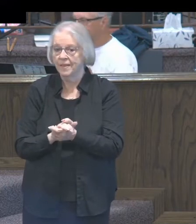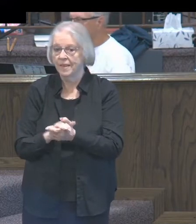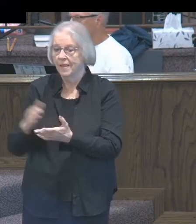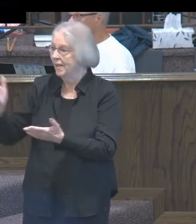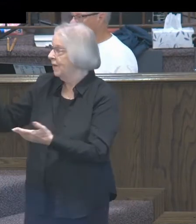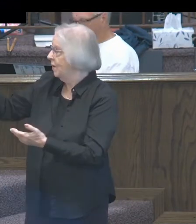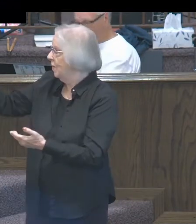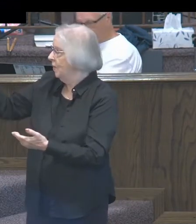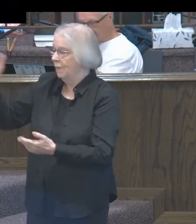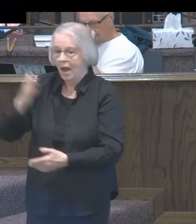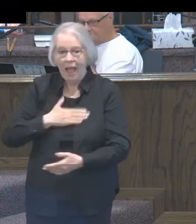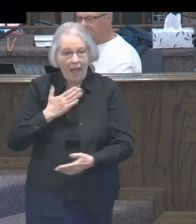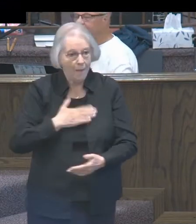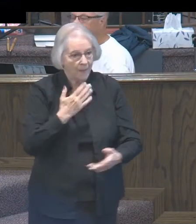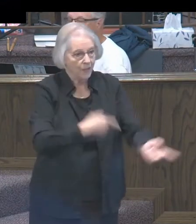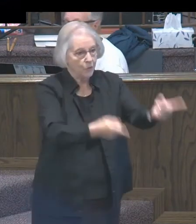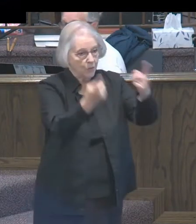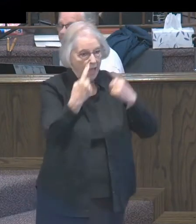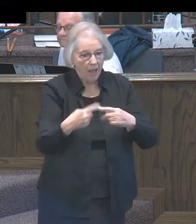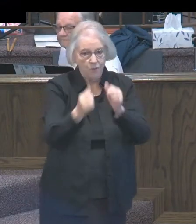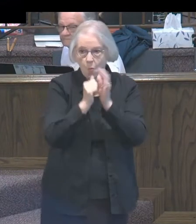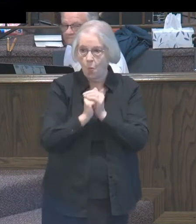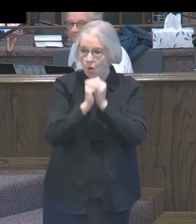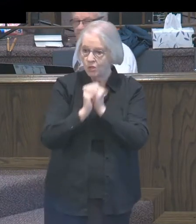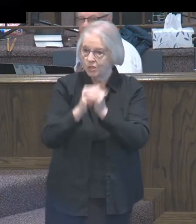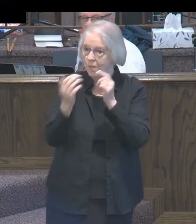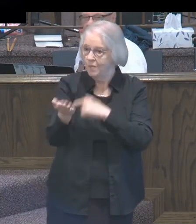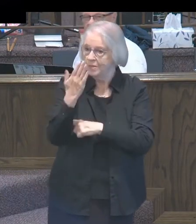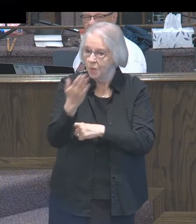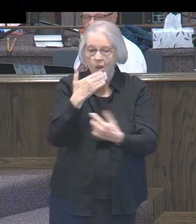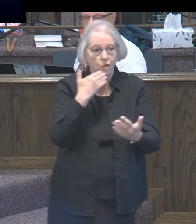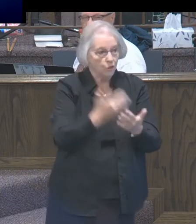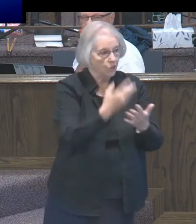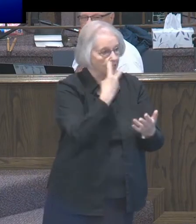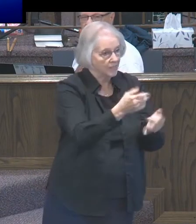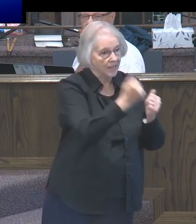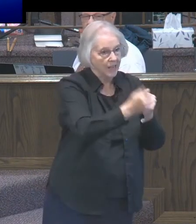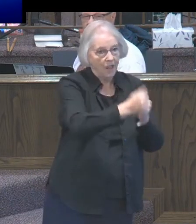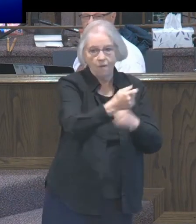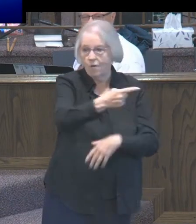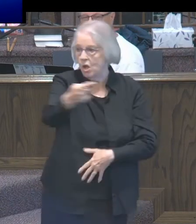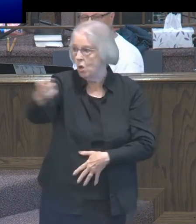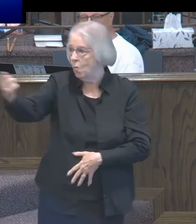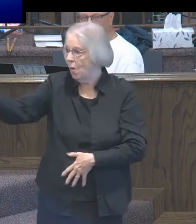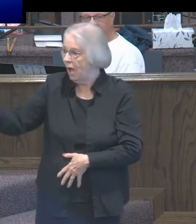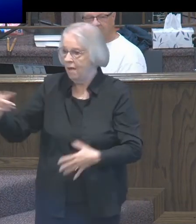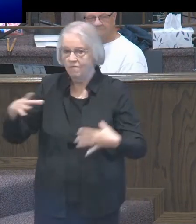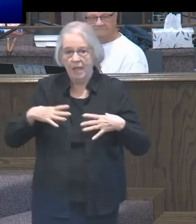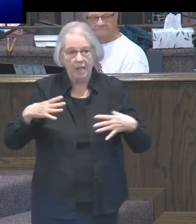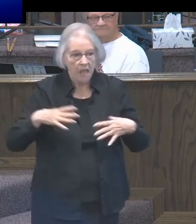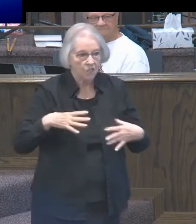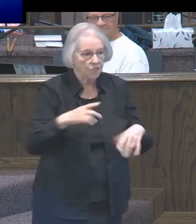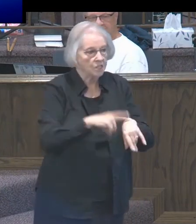that you are here worshiping with us today. It is good to see everyone. This is kind of wrapping up vacation season